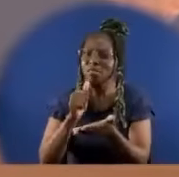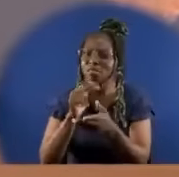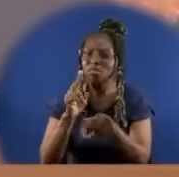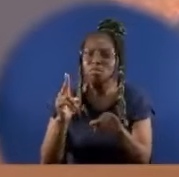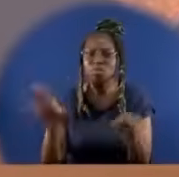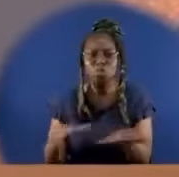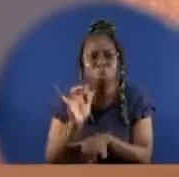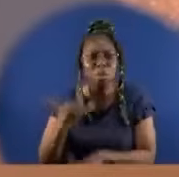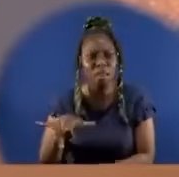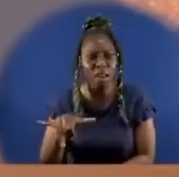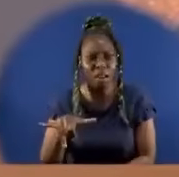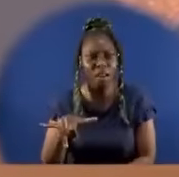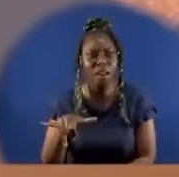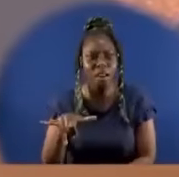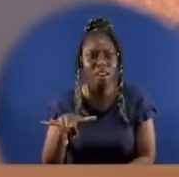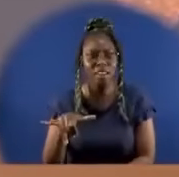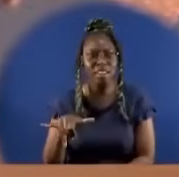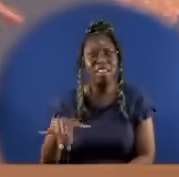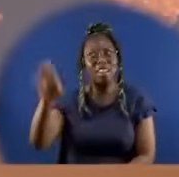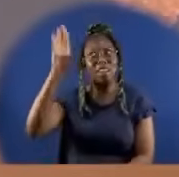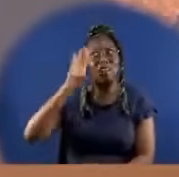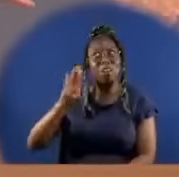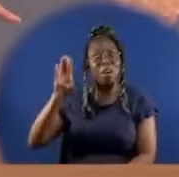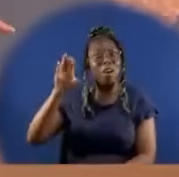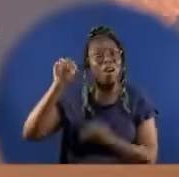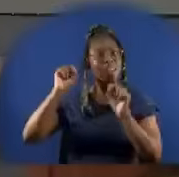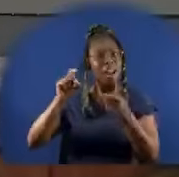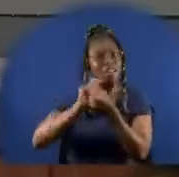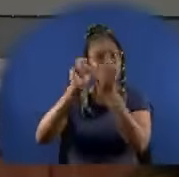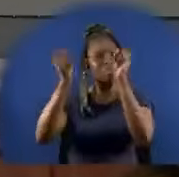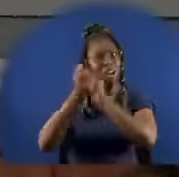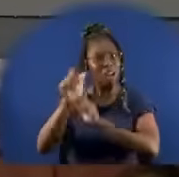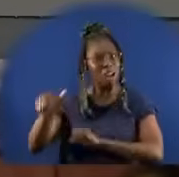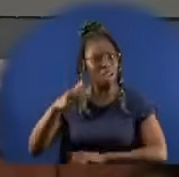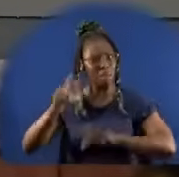point of their need and make a difference in their life.